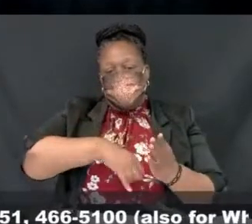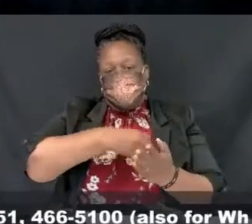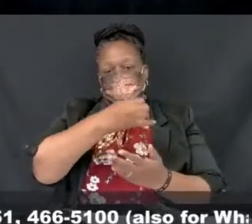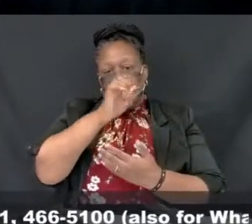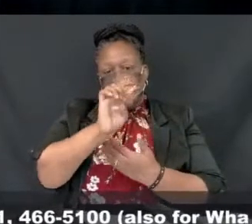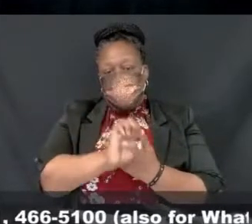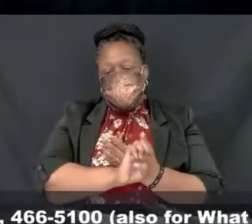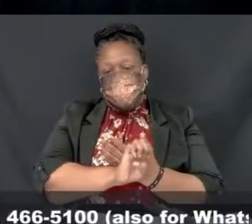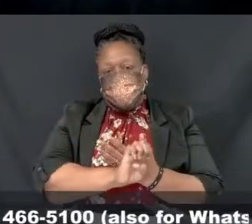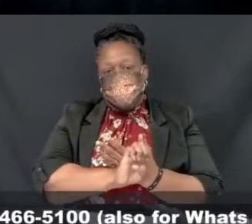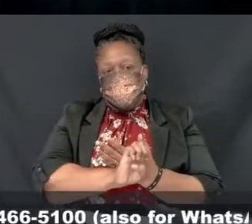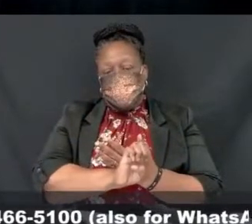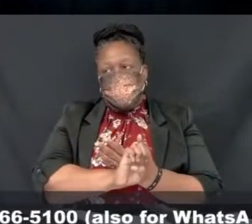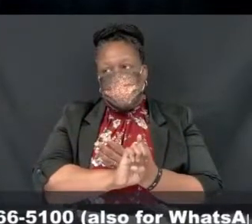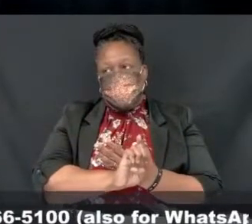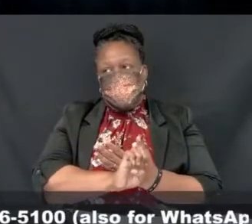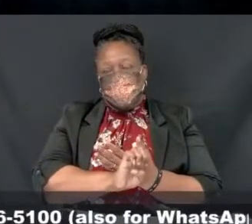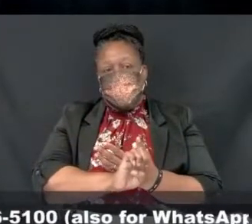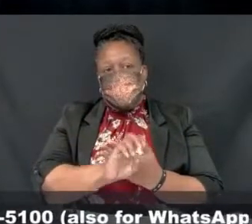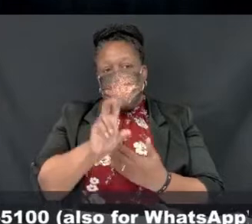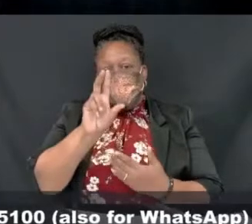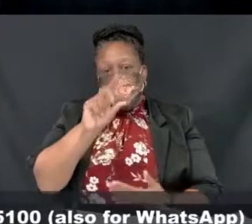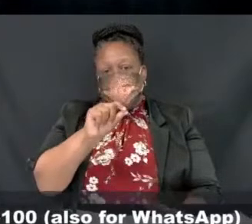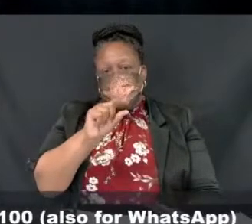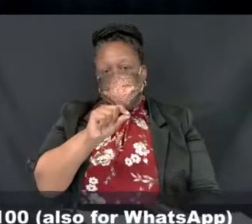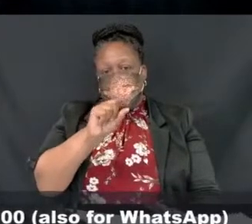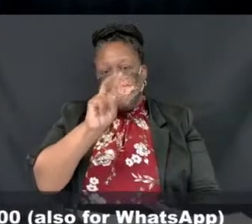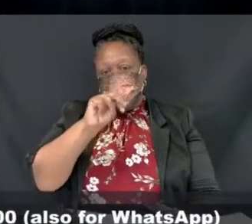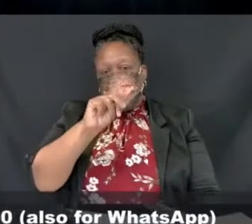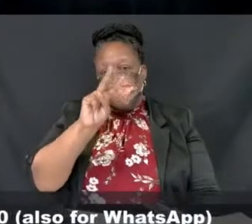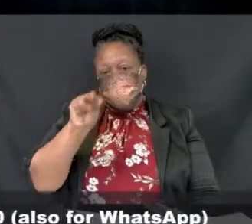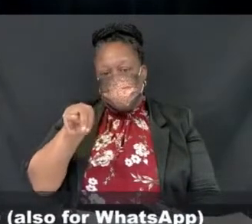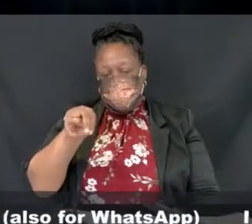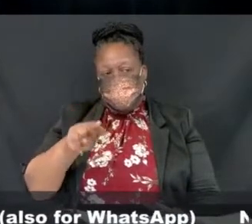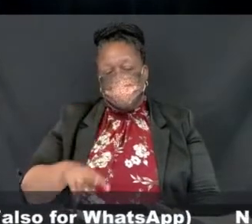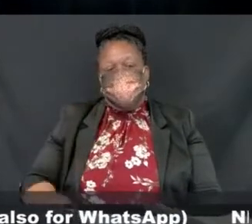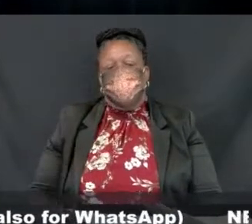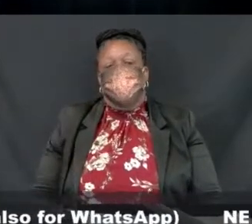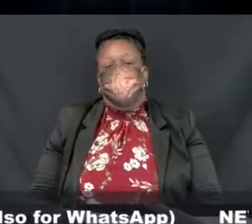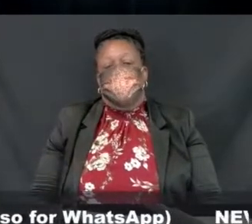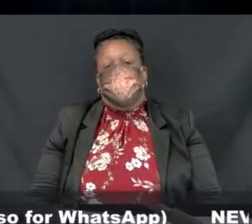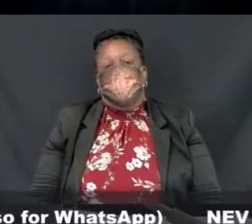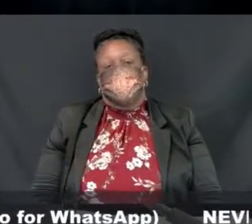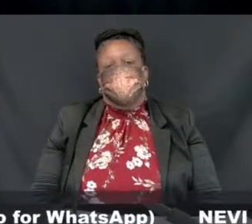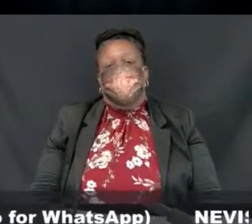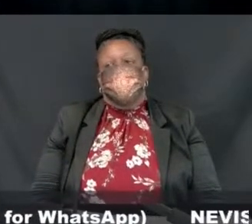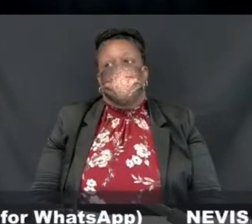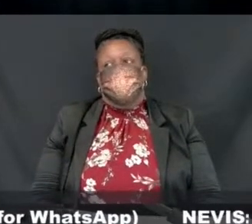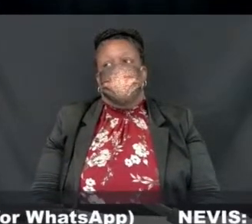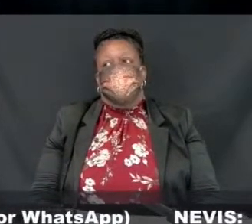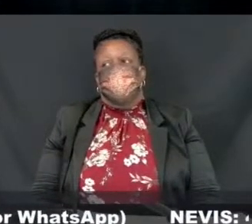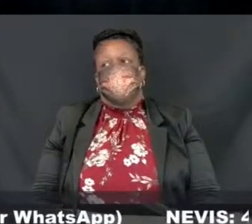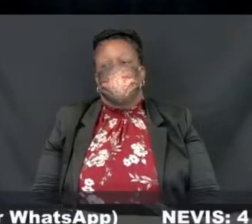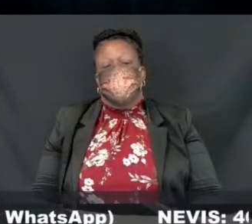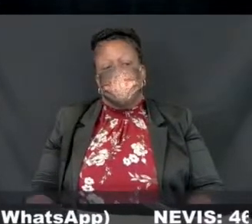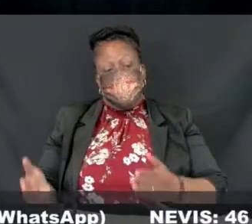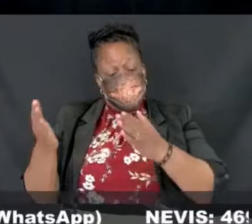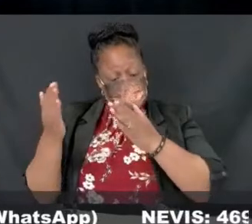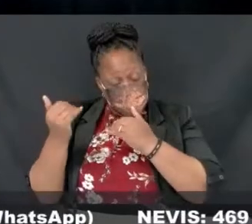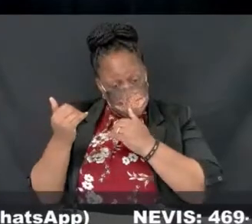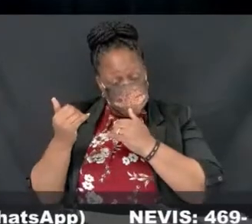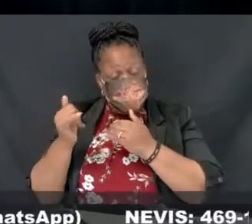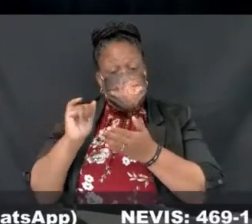5,000 patrons each night, 5,000 to 6,000 patrons each night. We are hopeful that this can be